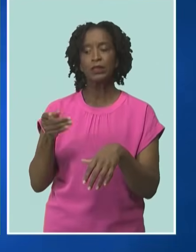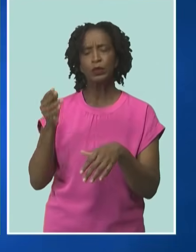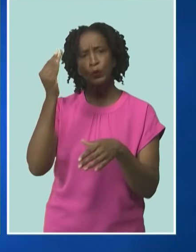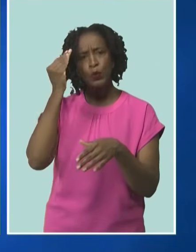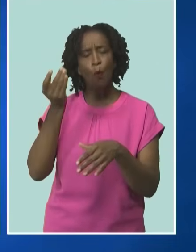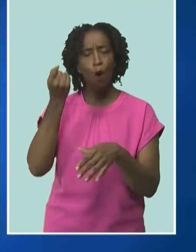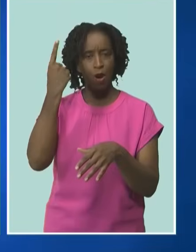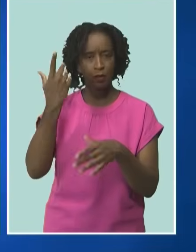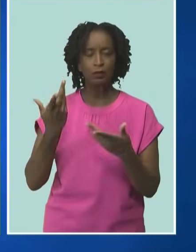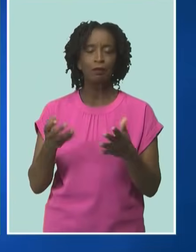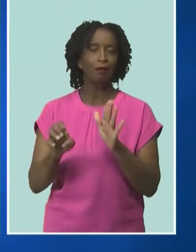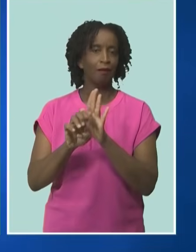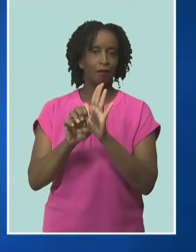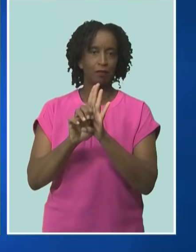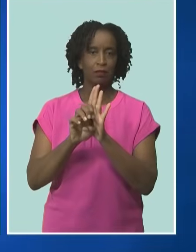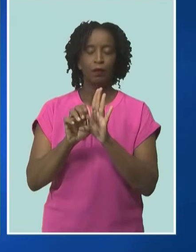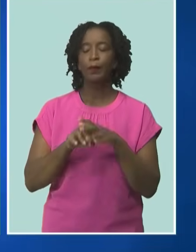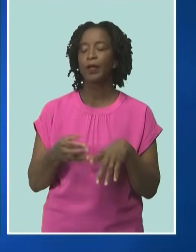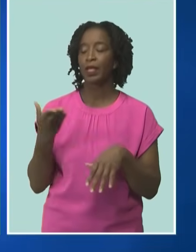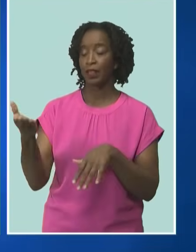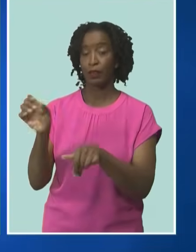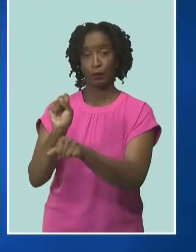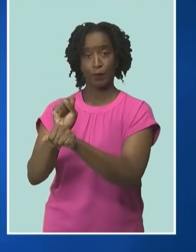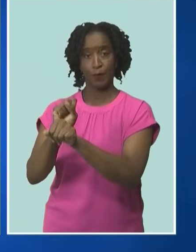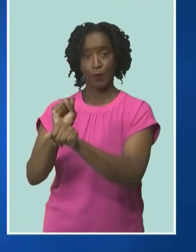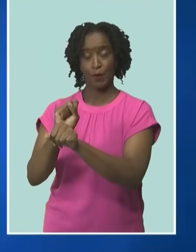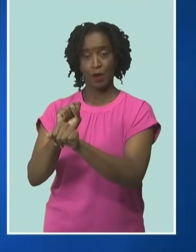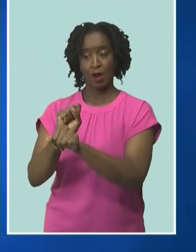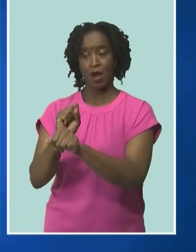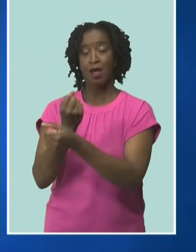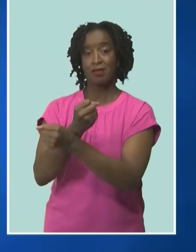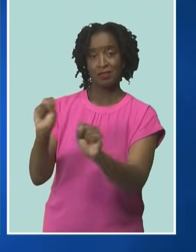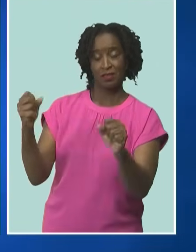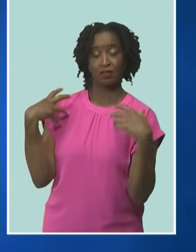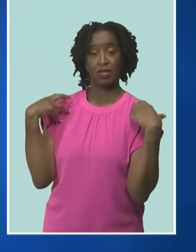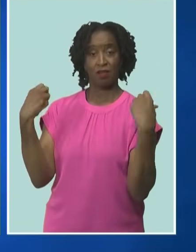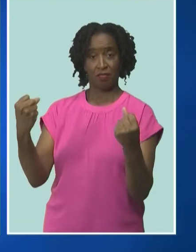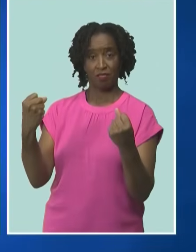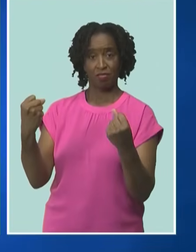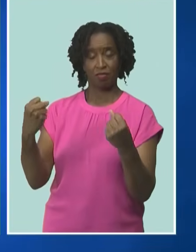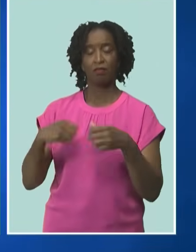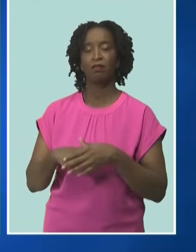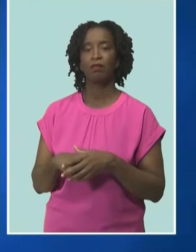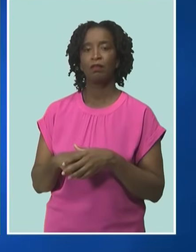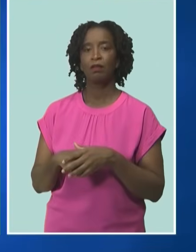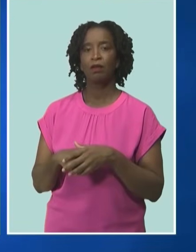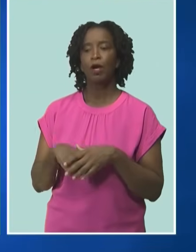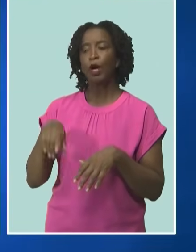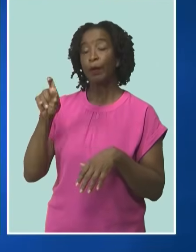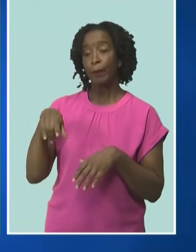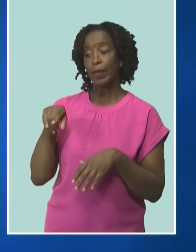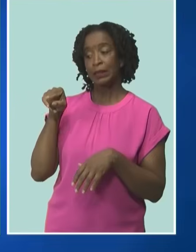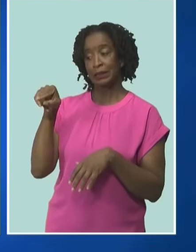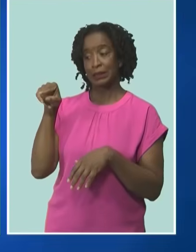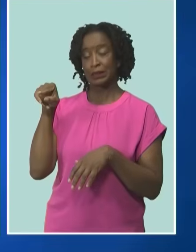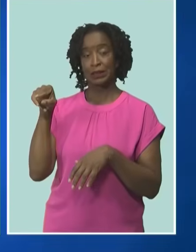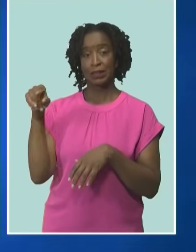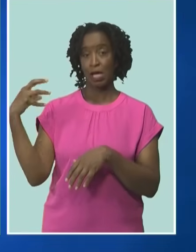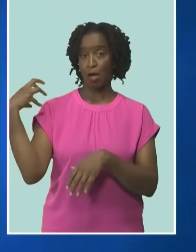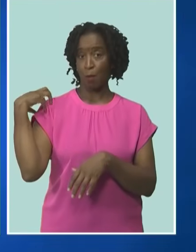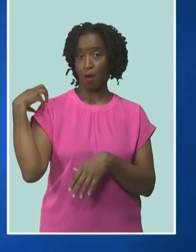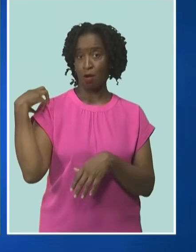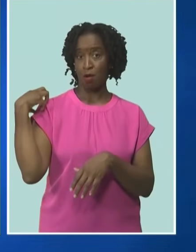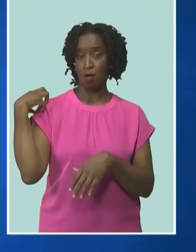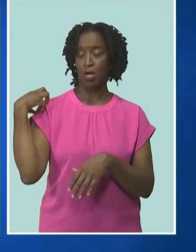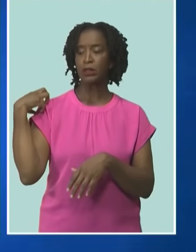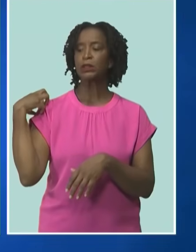for the occupier, the employer to have certain provisions